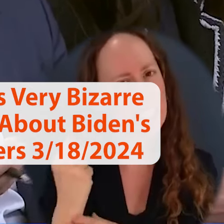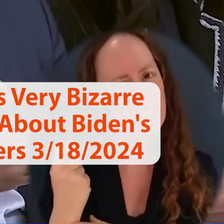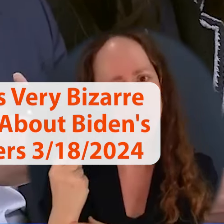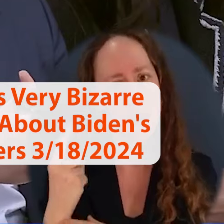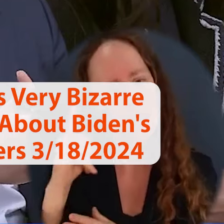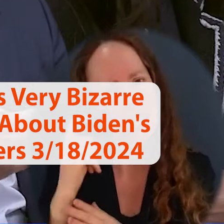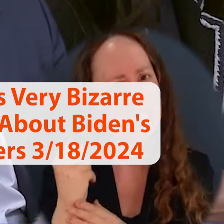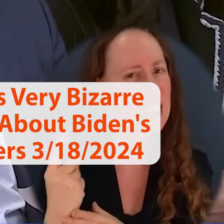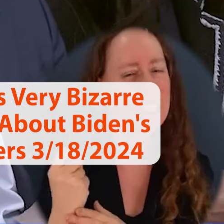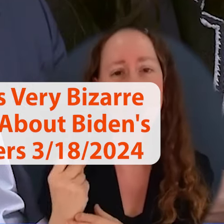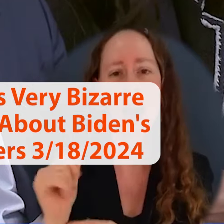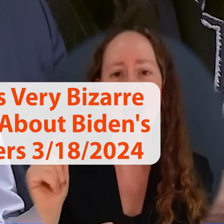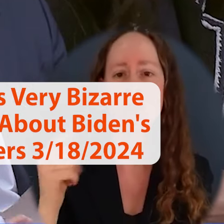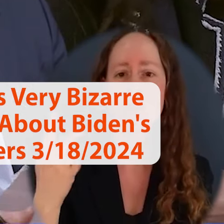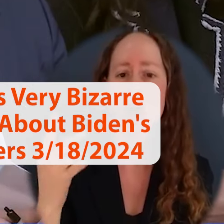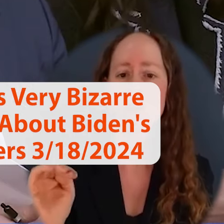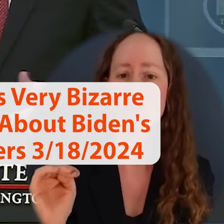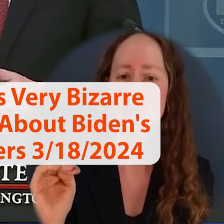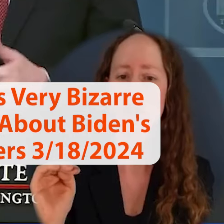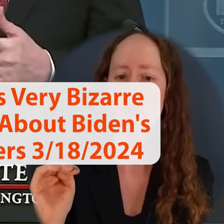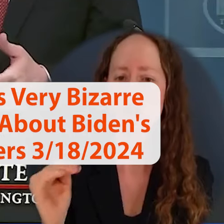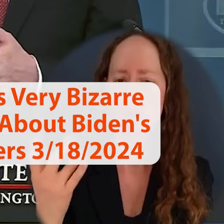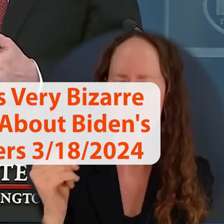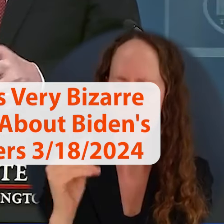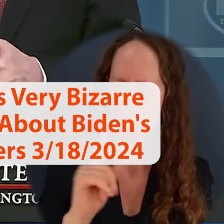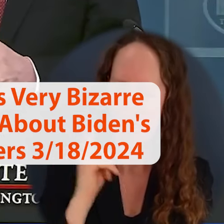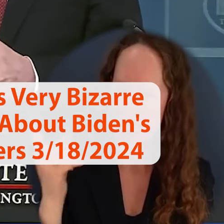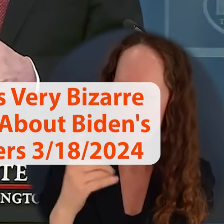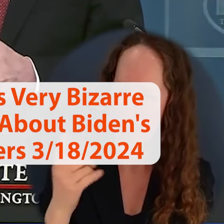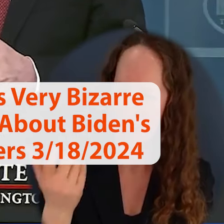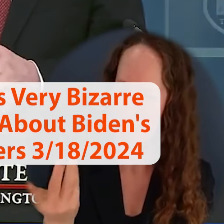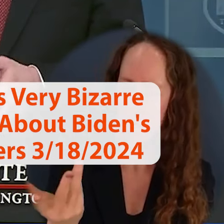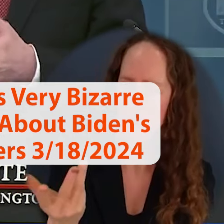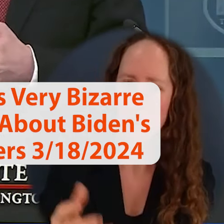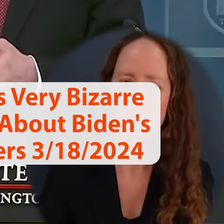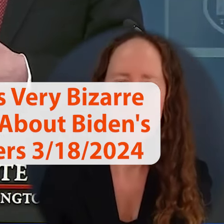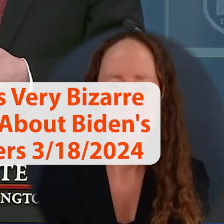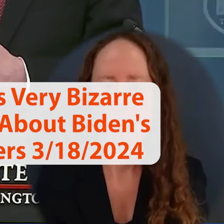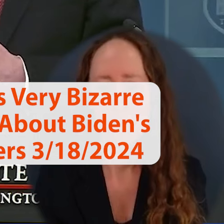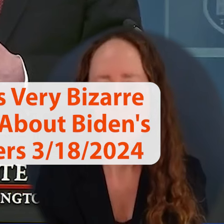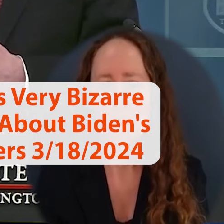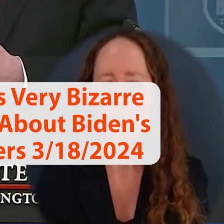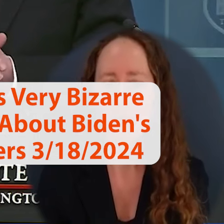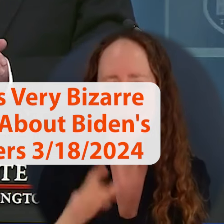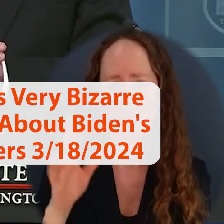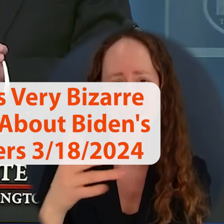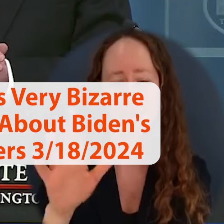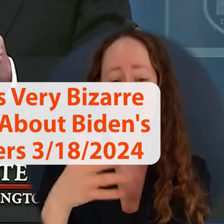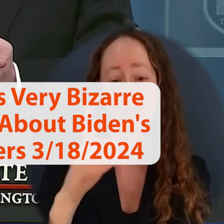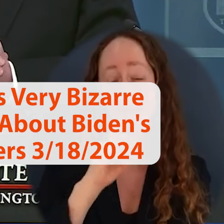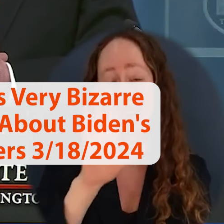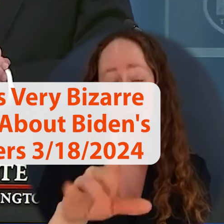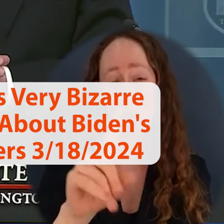or about his poll numbers? This is the when did you stop beating your spouse question, because I don't think he ever did that.